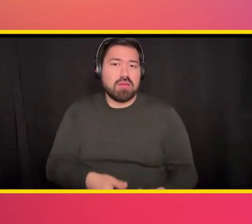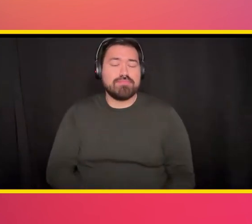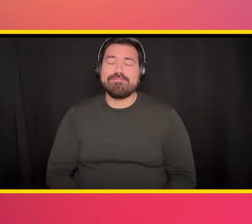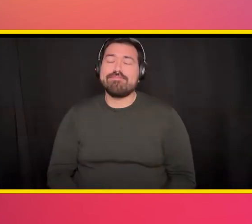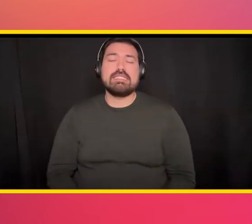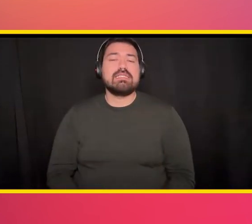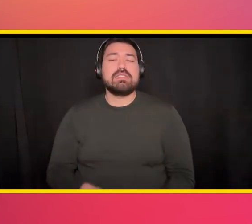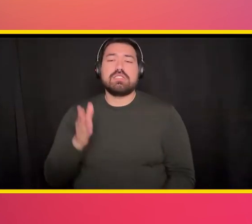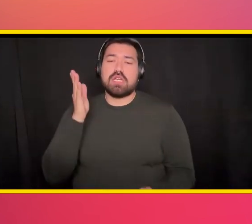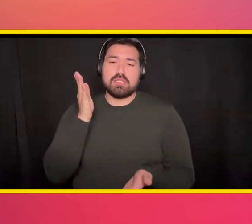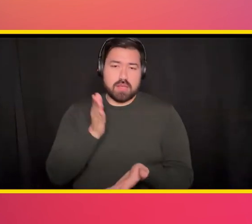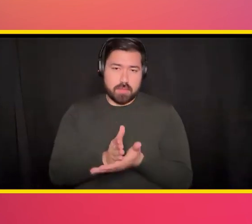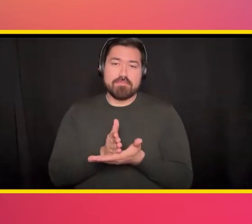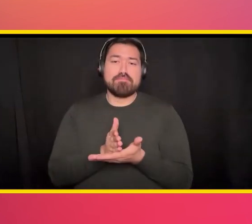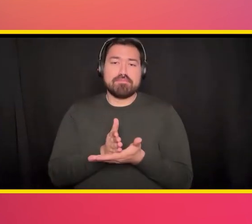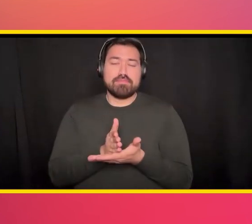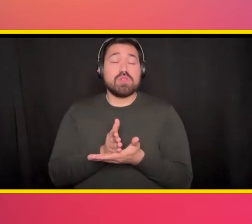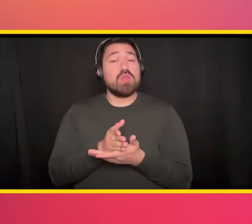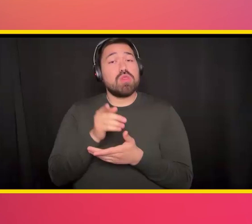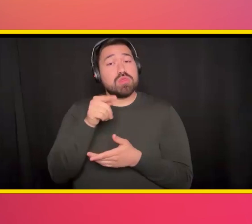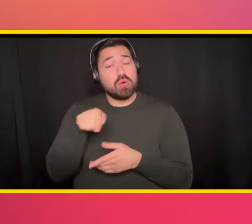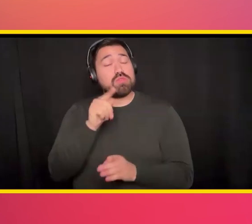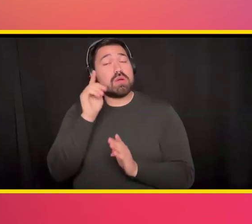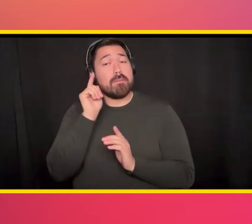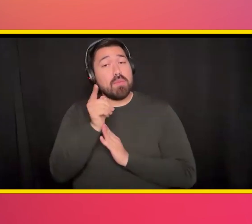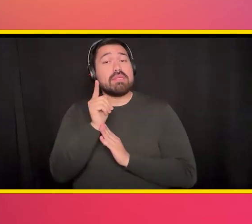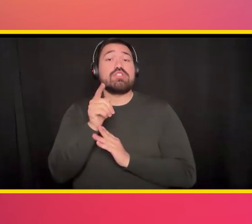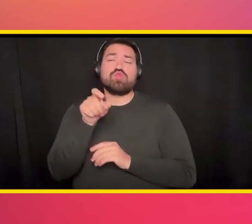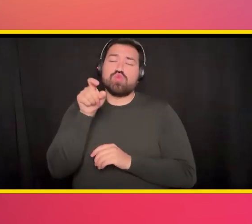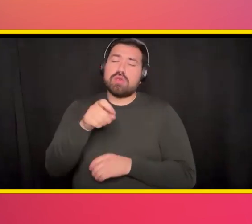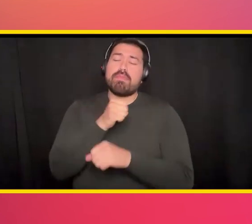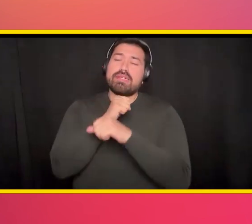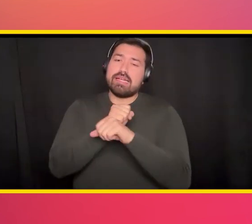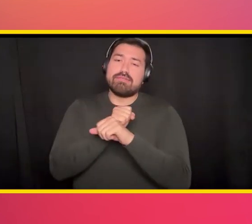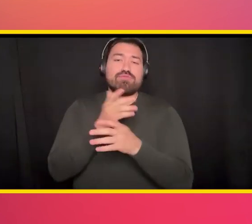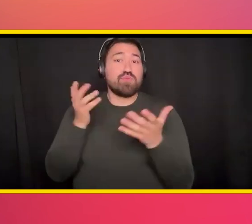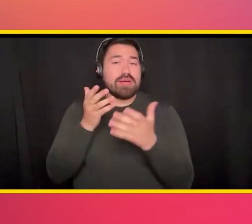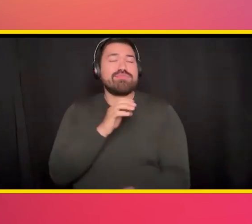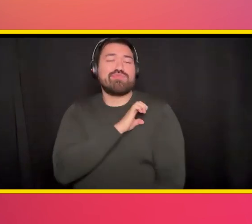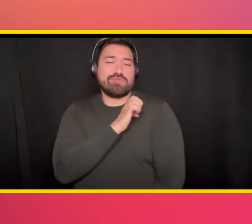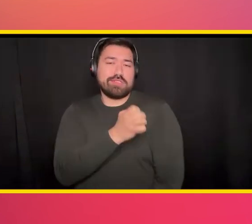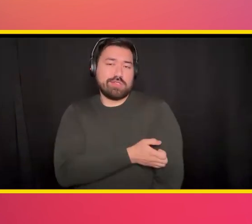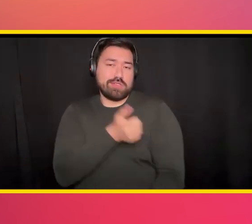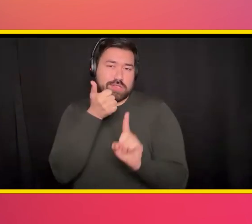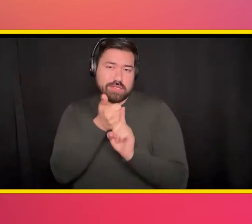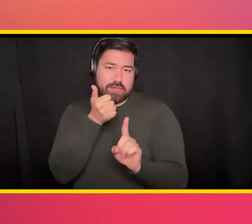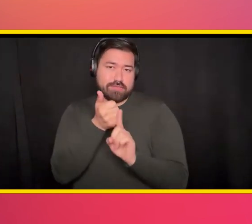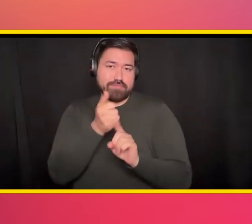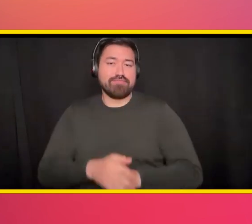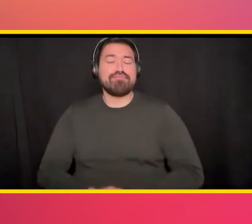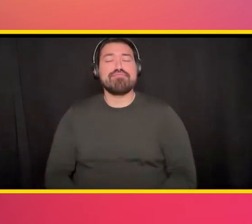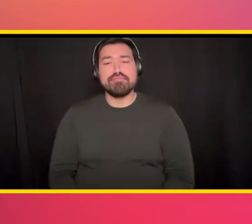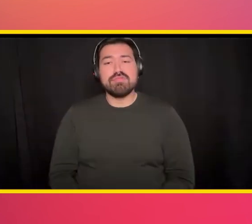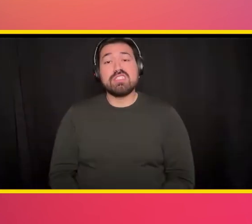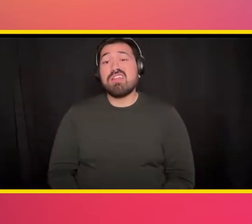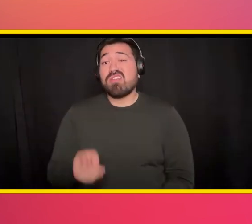Stop. Those are moments when you need to actually protect your energy, right? It's That's a not good. going to get anywhere. So